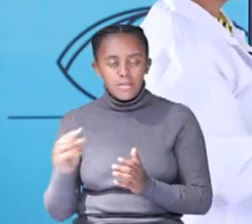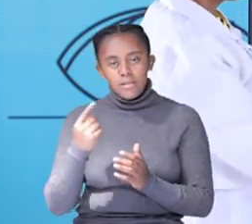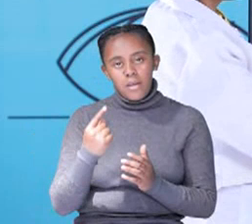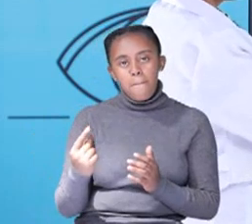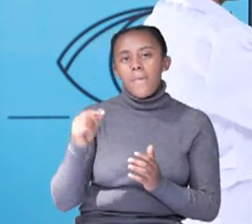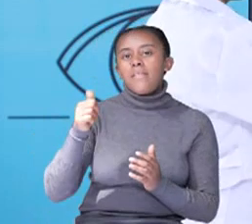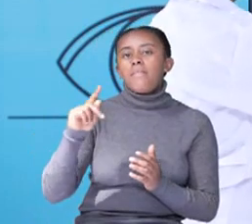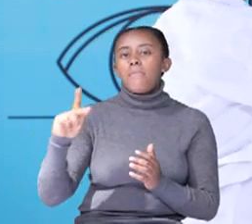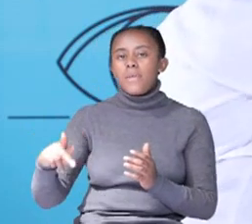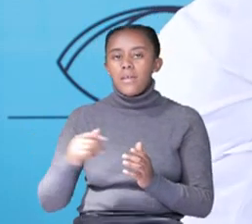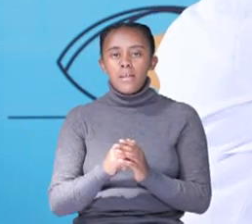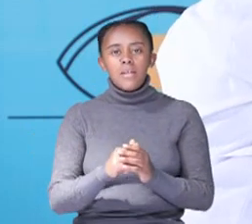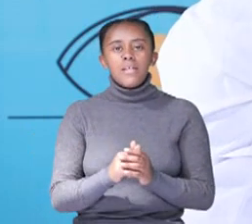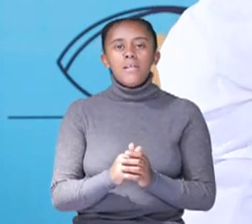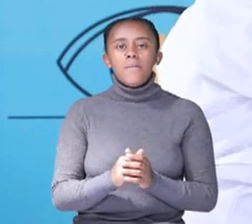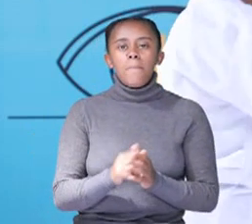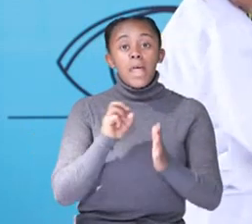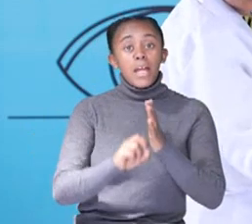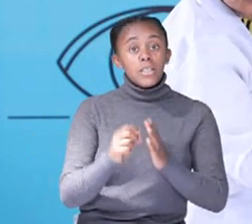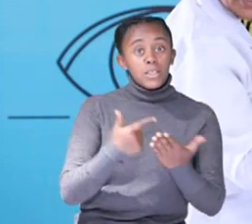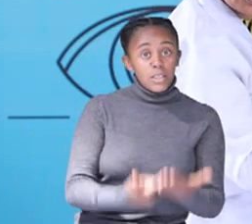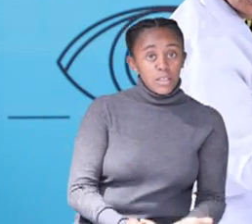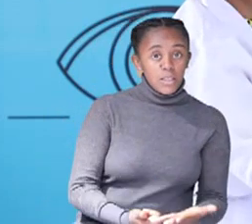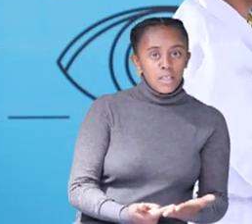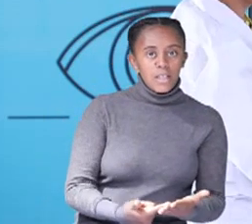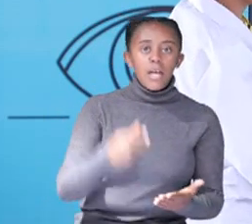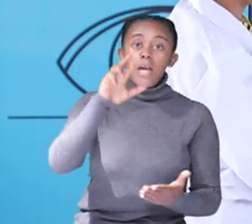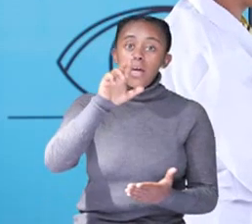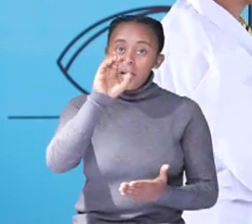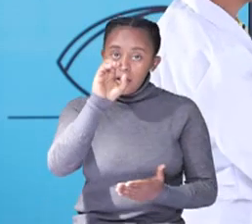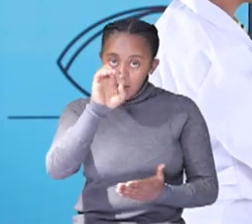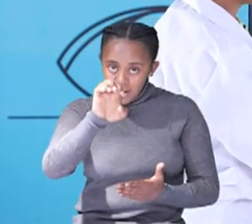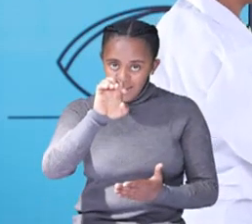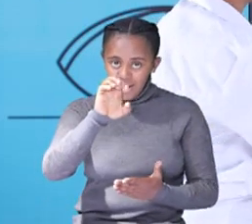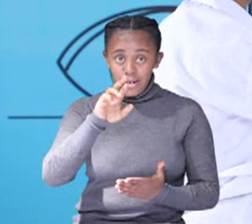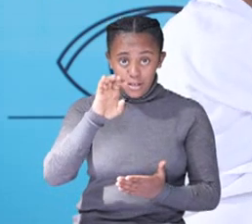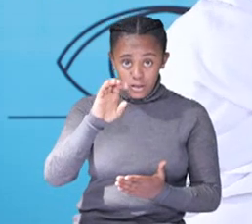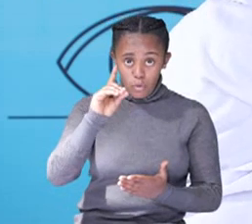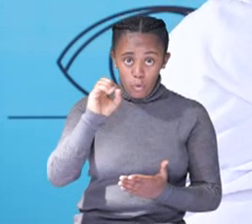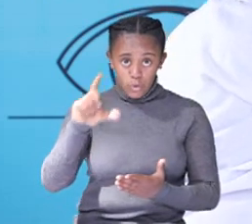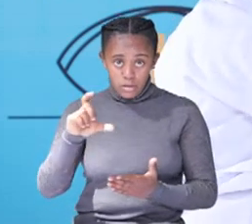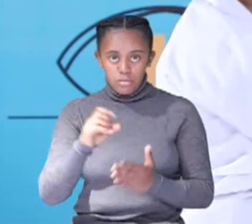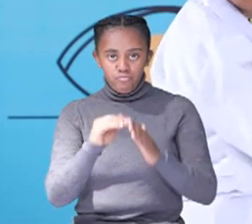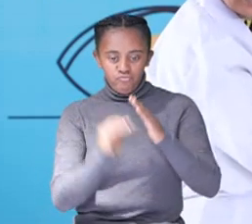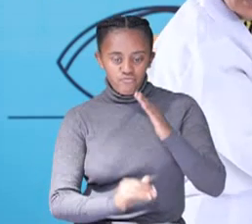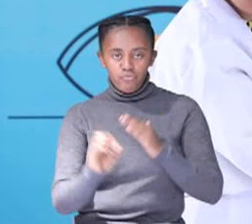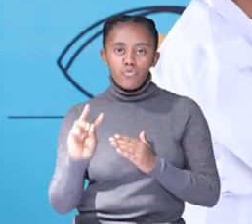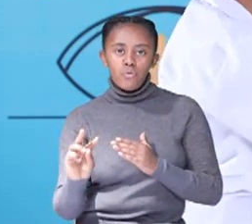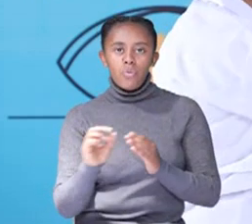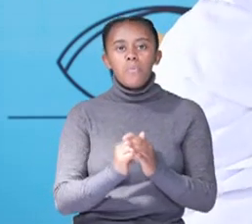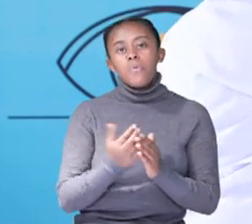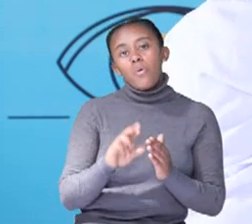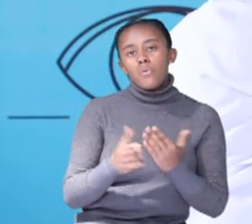reaction, the reaction is a redox reaction. A redox reaction, this is because glucose